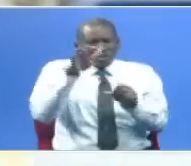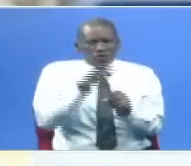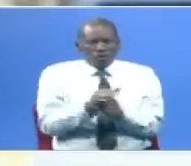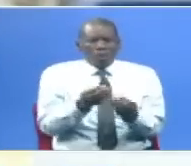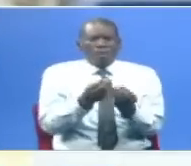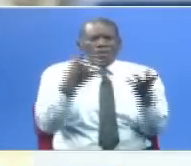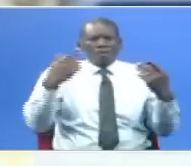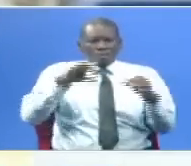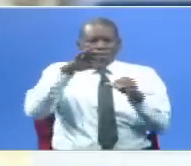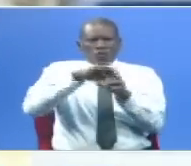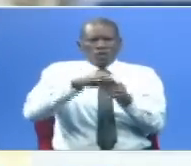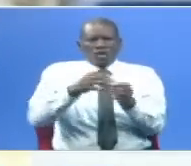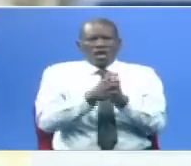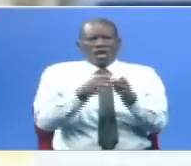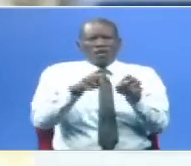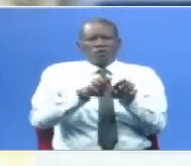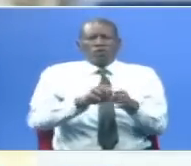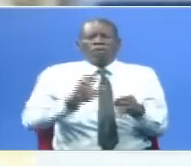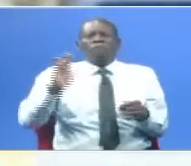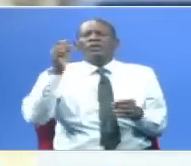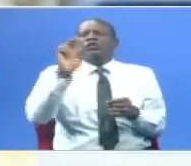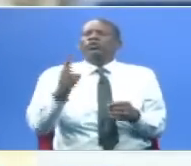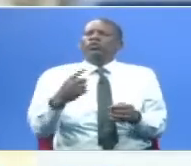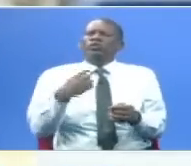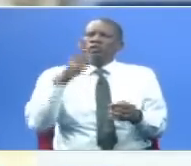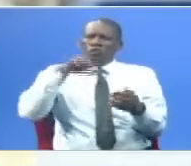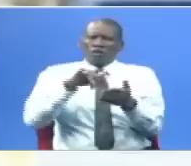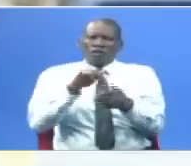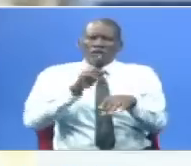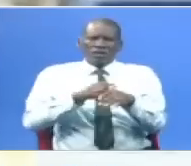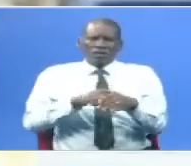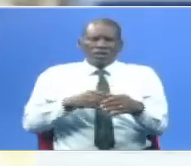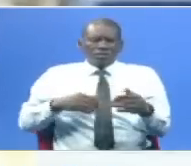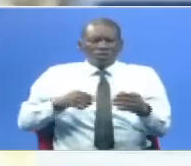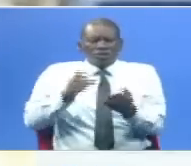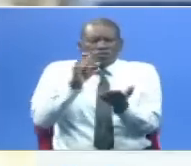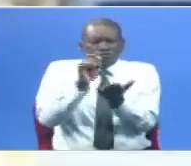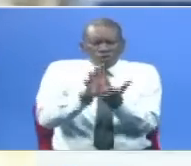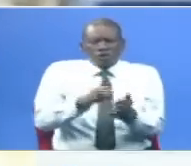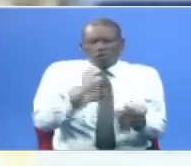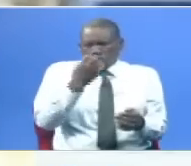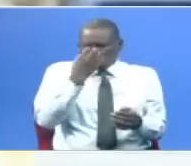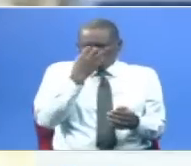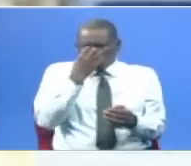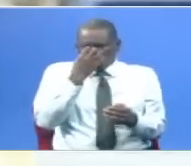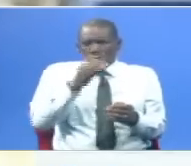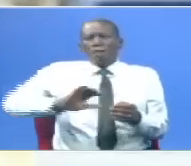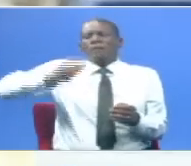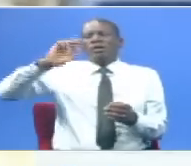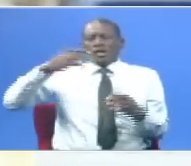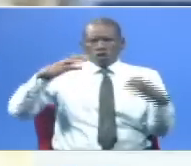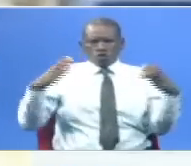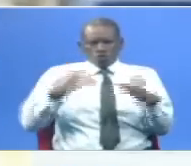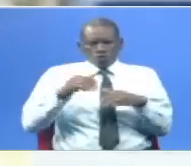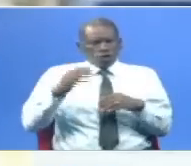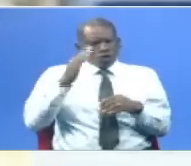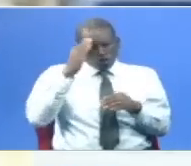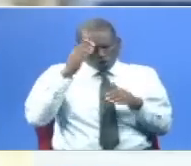even President Uhuru Kenyatta thought, once he ditches William Ruto, the Mount Kenya block will follow